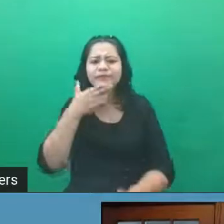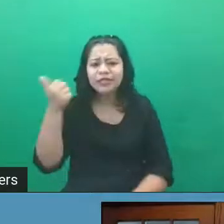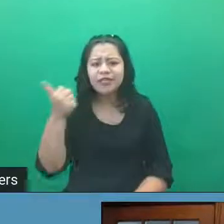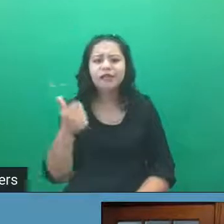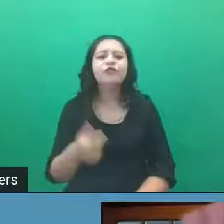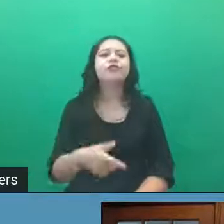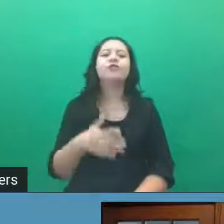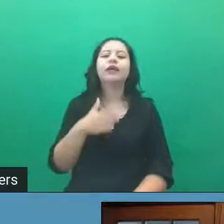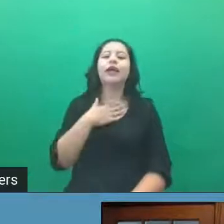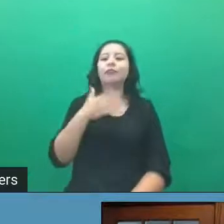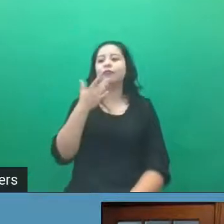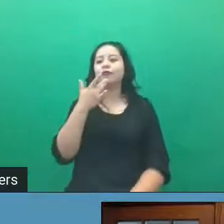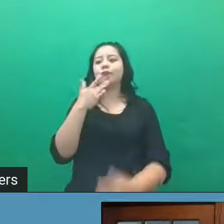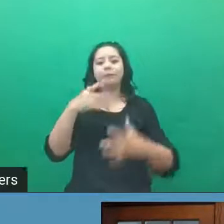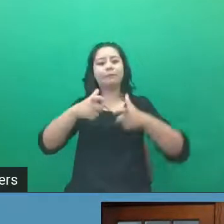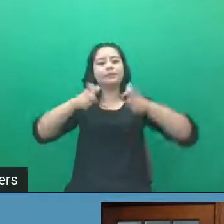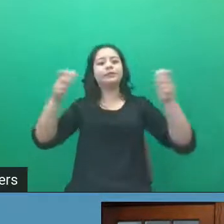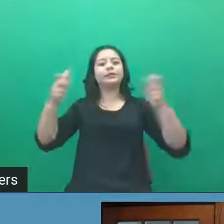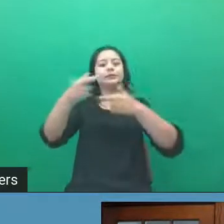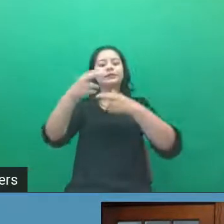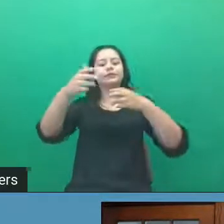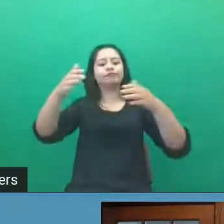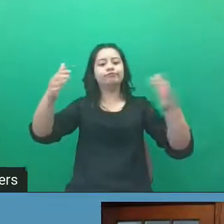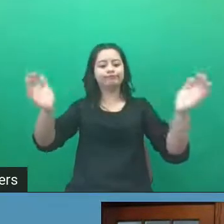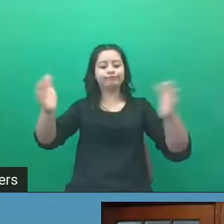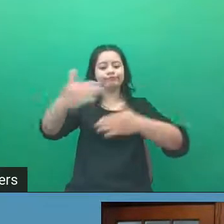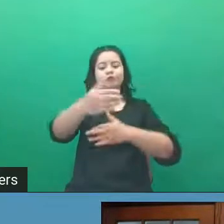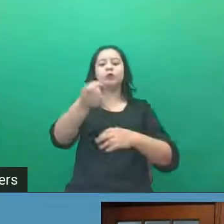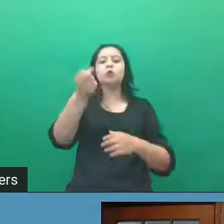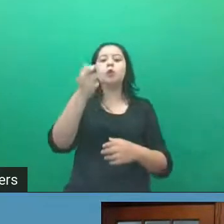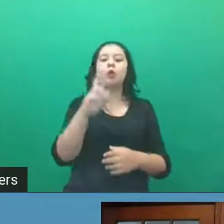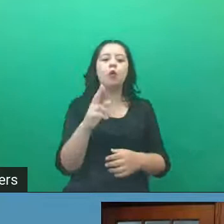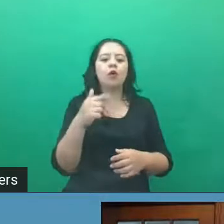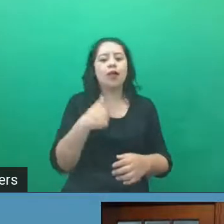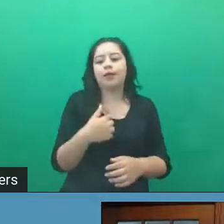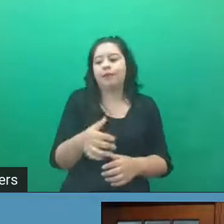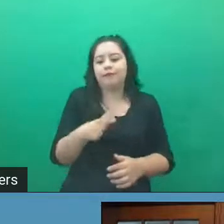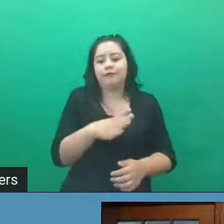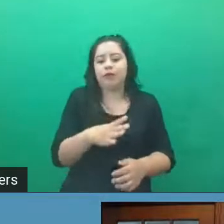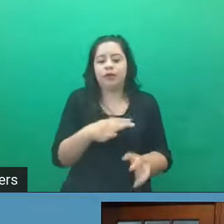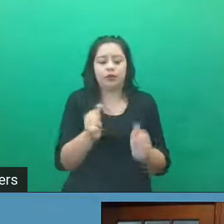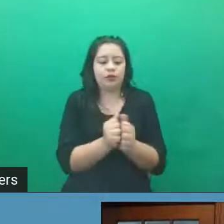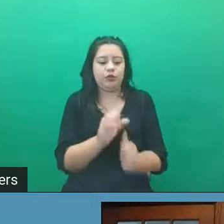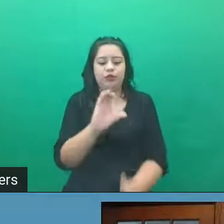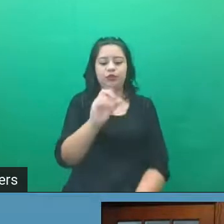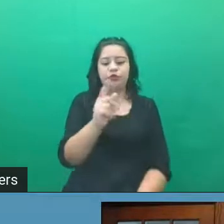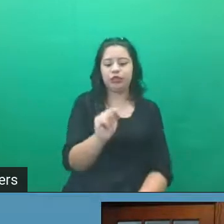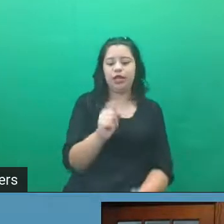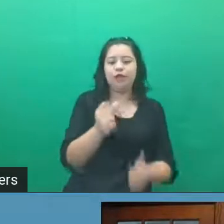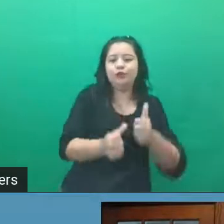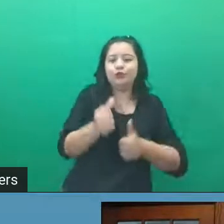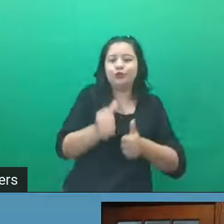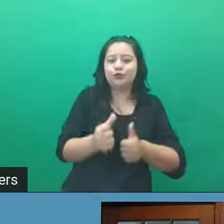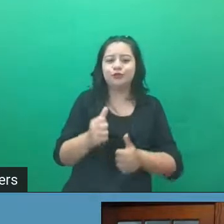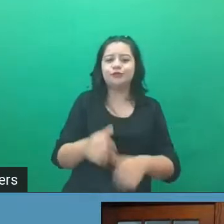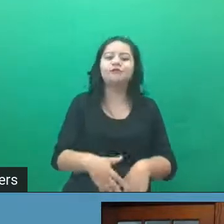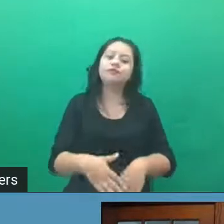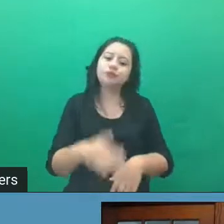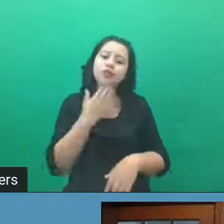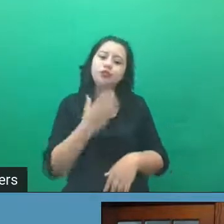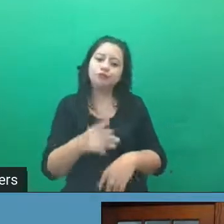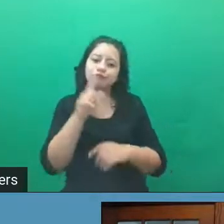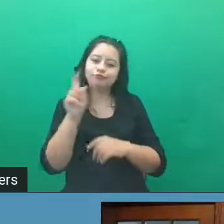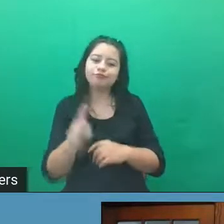big, the big space with a gallery, or I'm very content with just doing the chat thing. Yeah, that's a